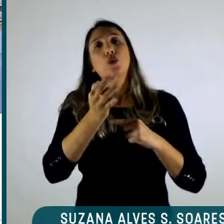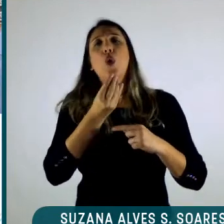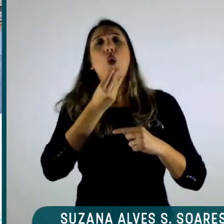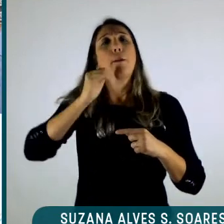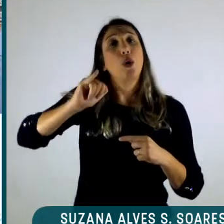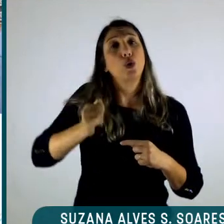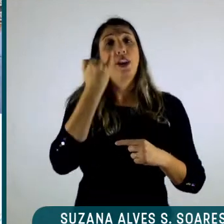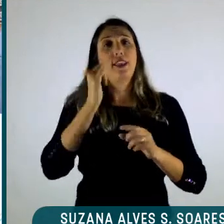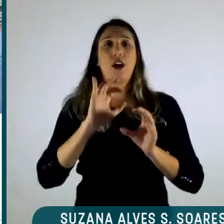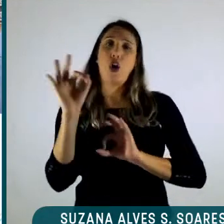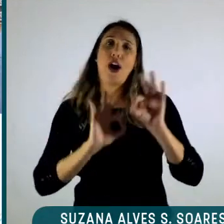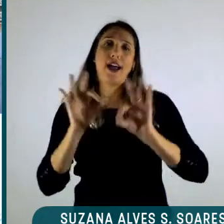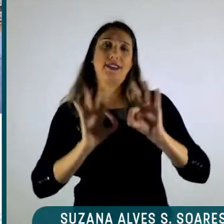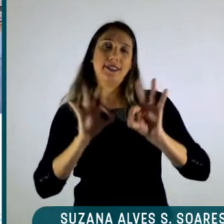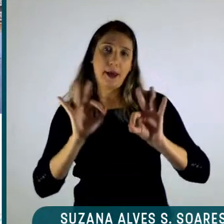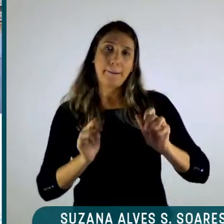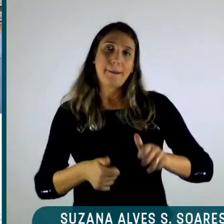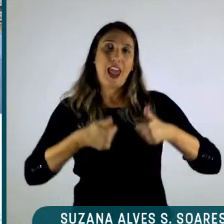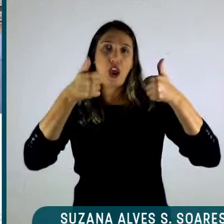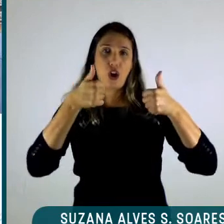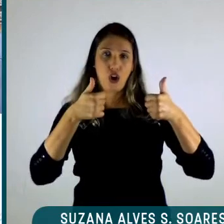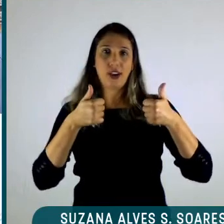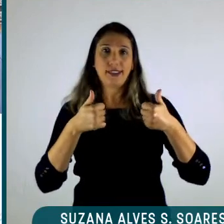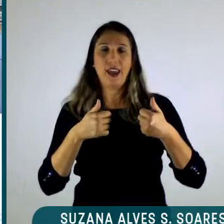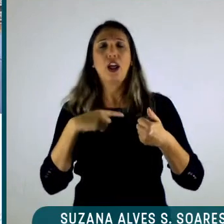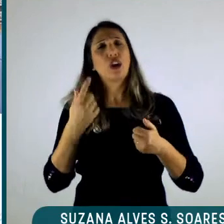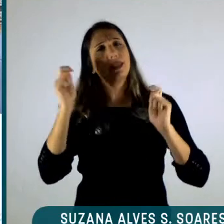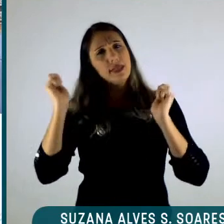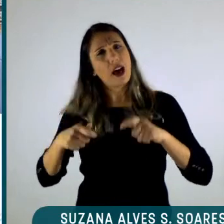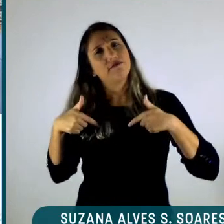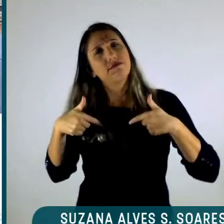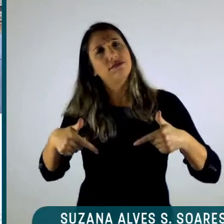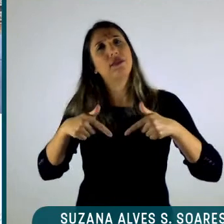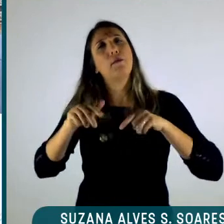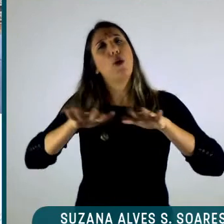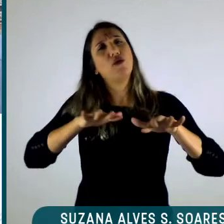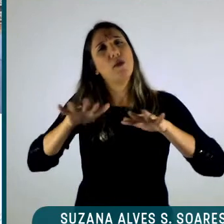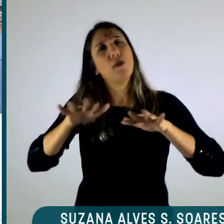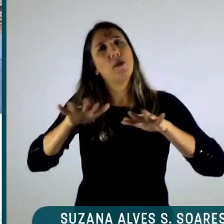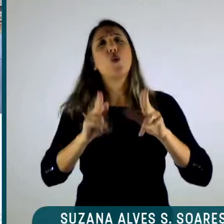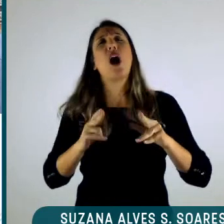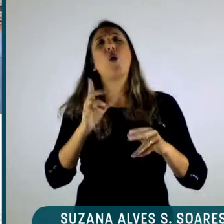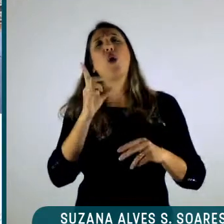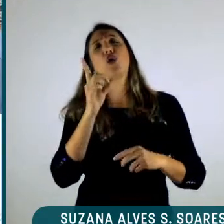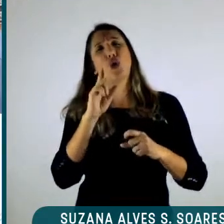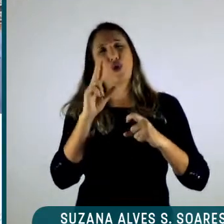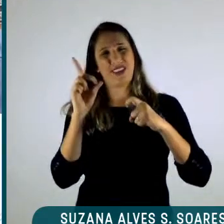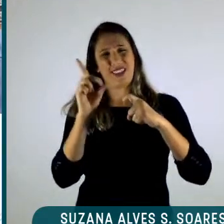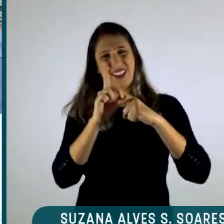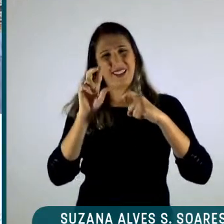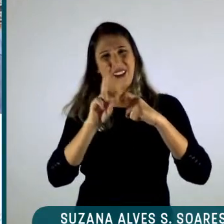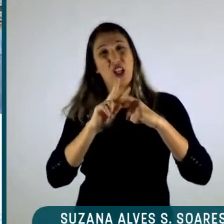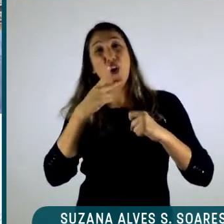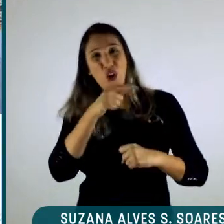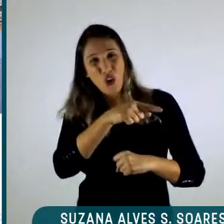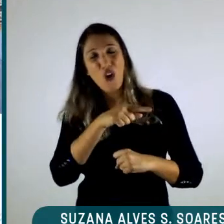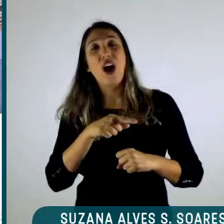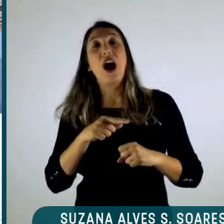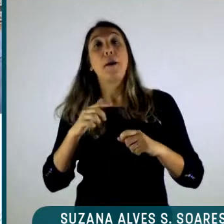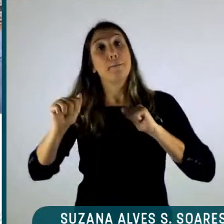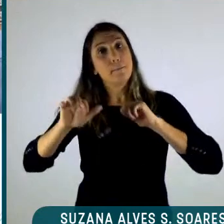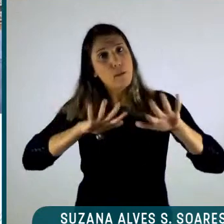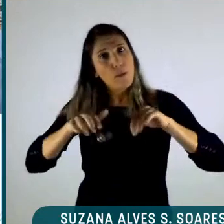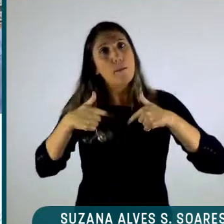may be as legacy and opportunities of organization. I think we have been able to make a movement, as Dr. Dráuzio said